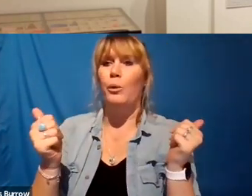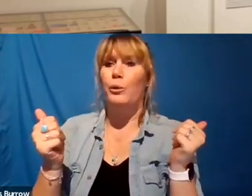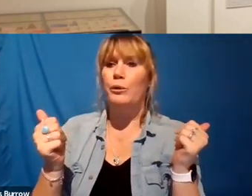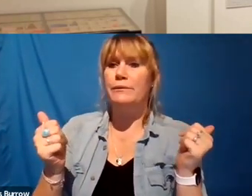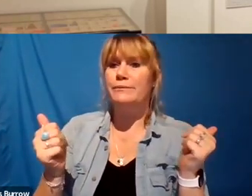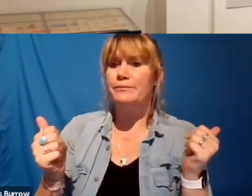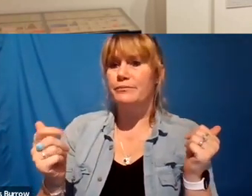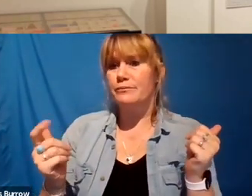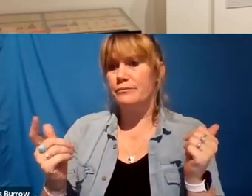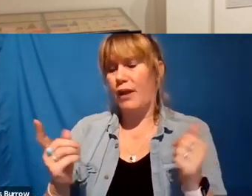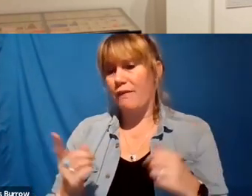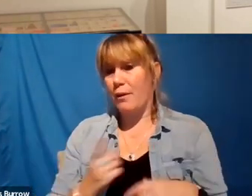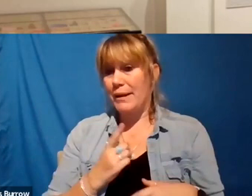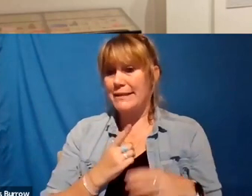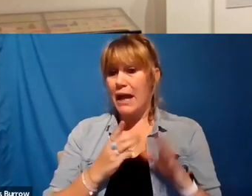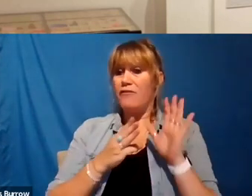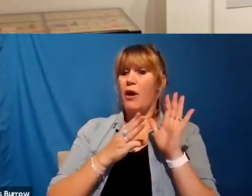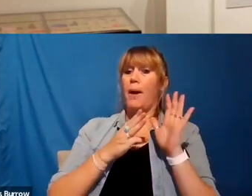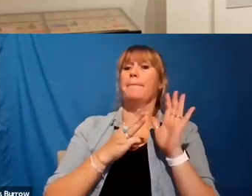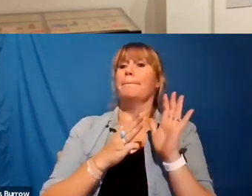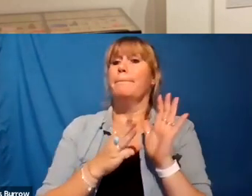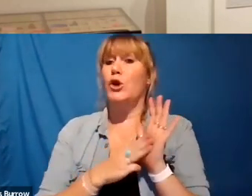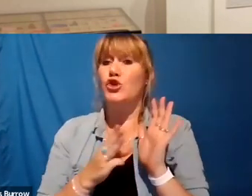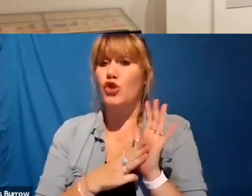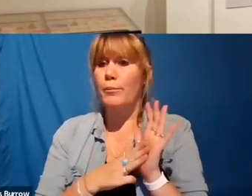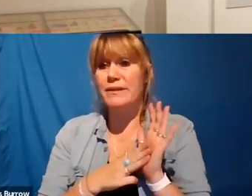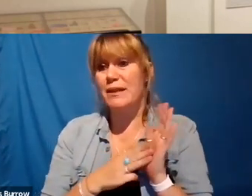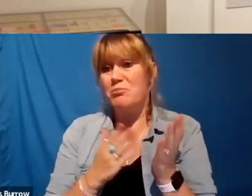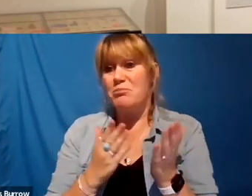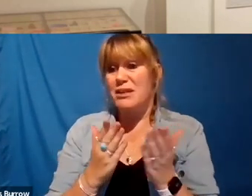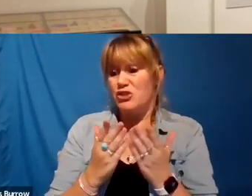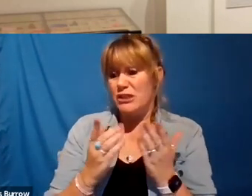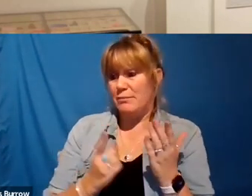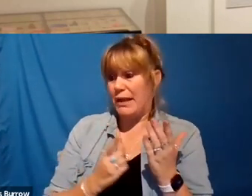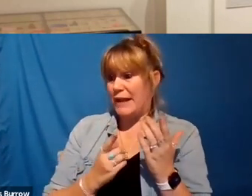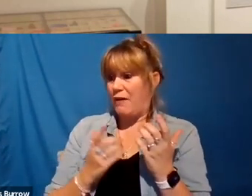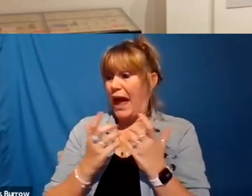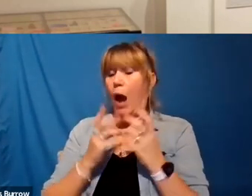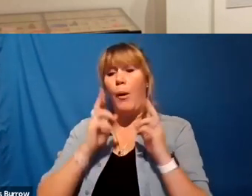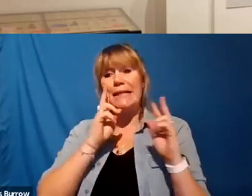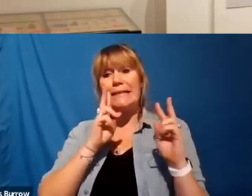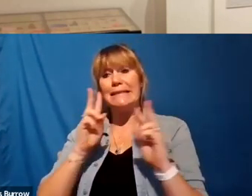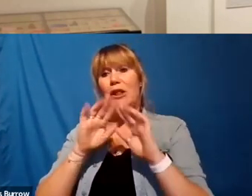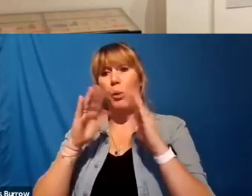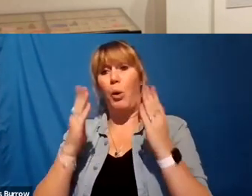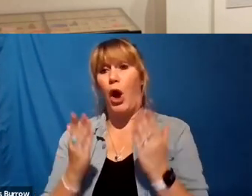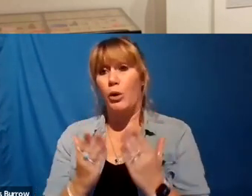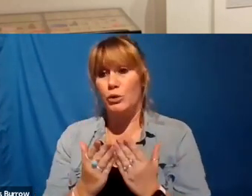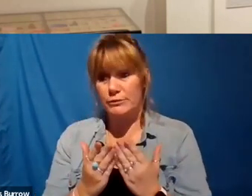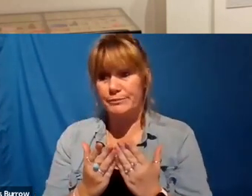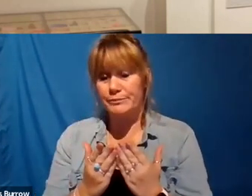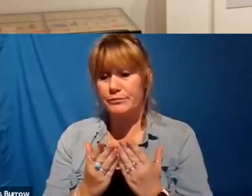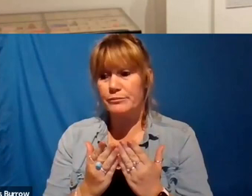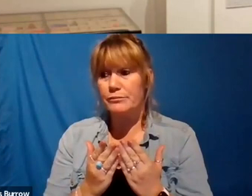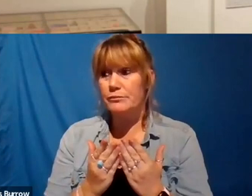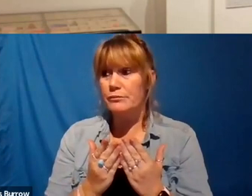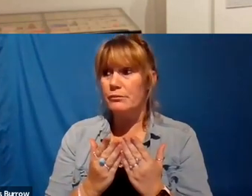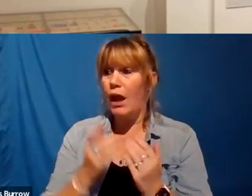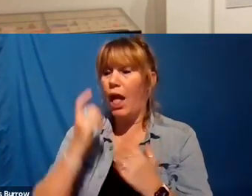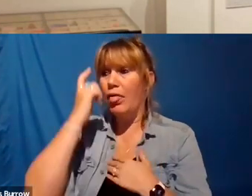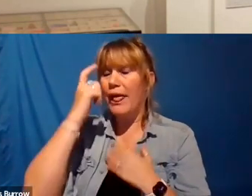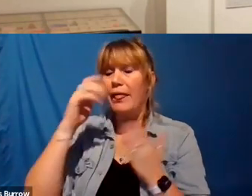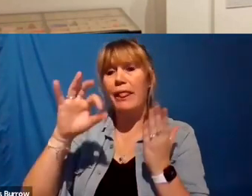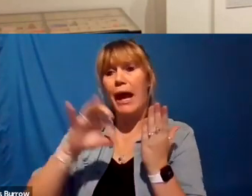And for me, monotropism is just the lens through which I see the world. And I actually think that embroidery is kind